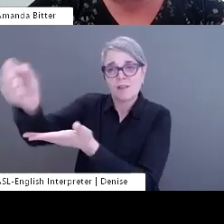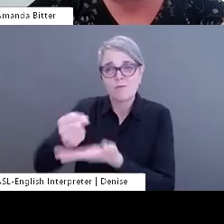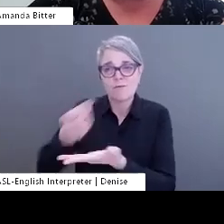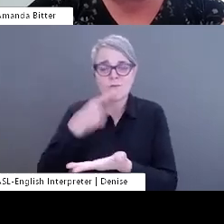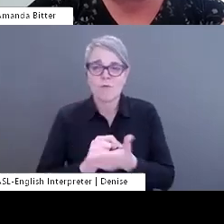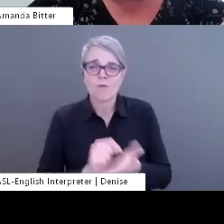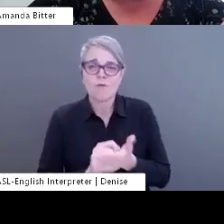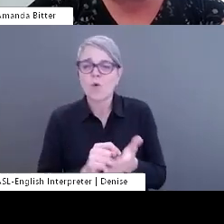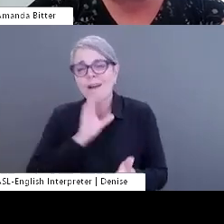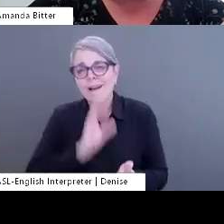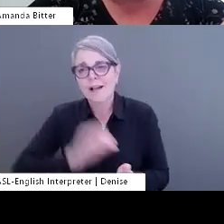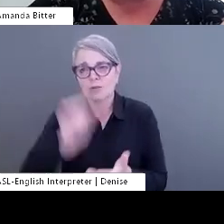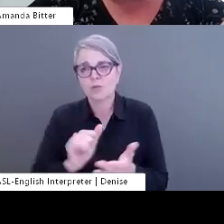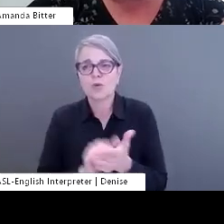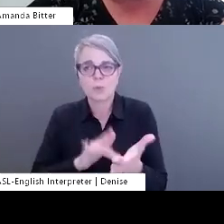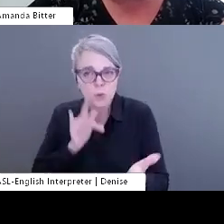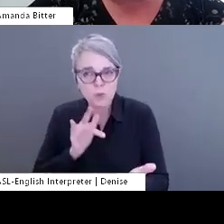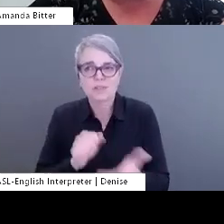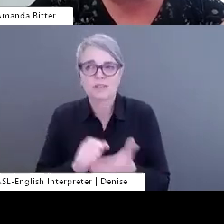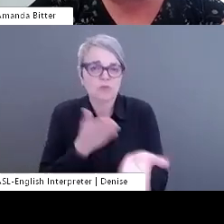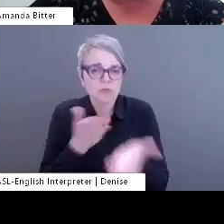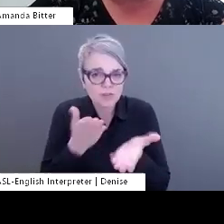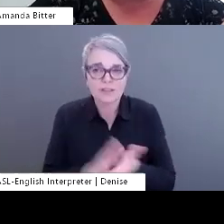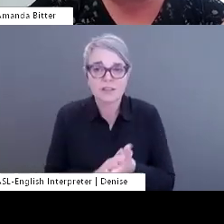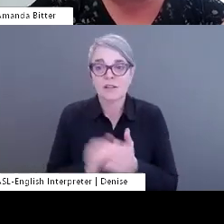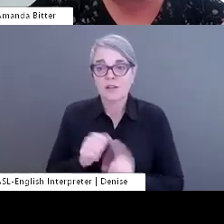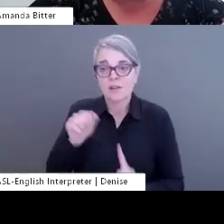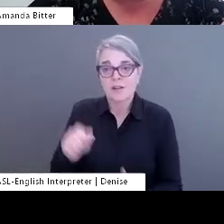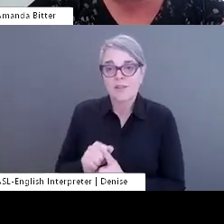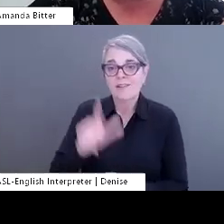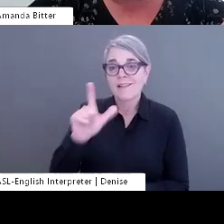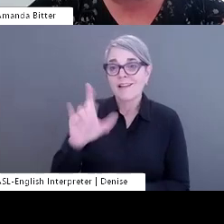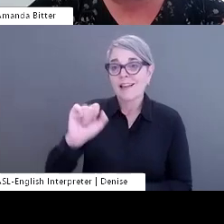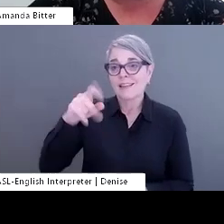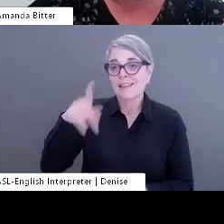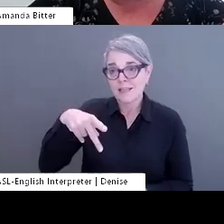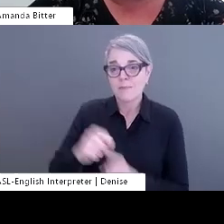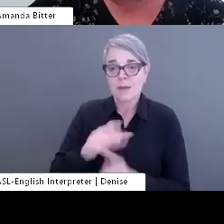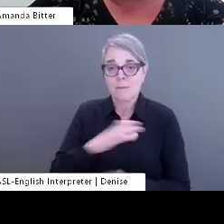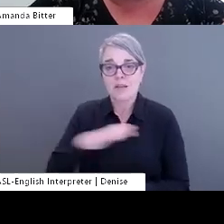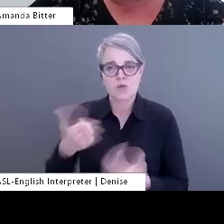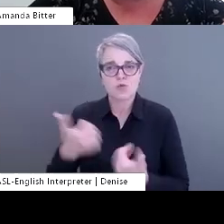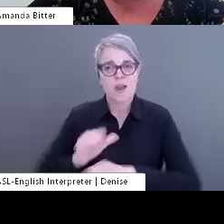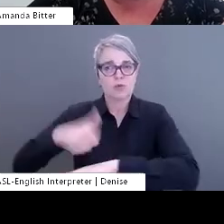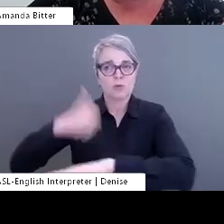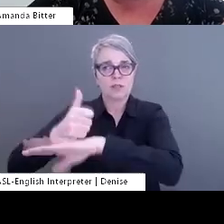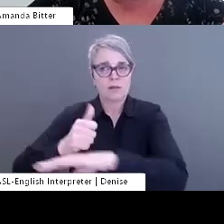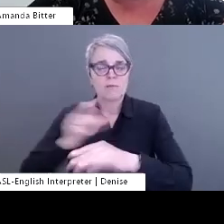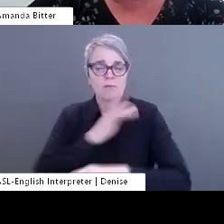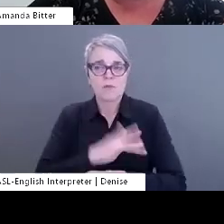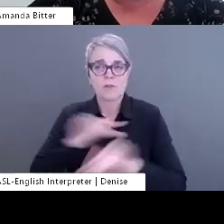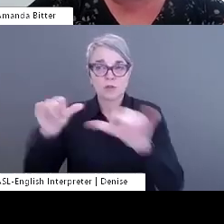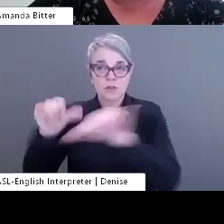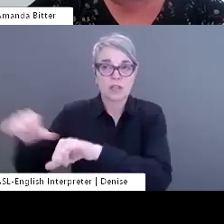So at one point, the LEAP committee was trying to get provincial standards, which is what would be great, because then in